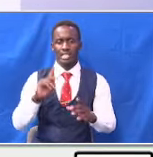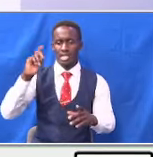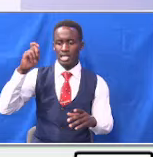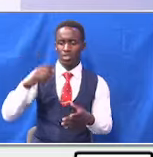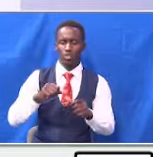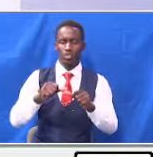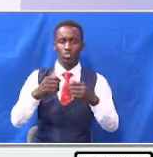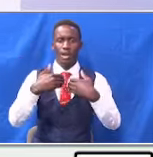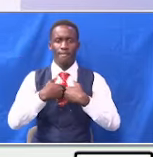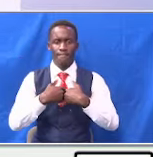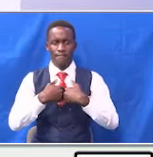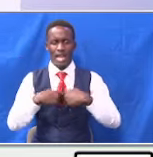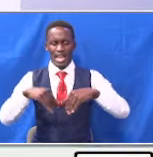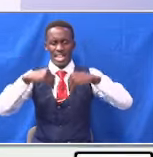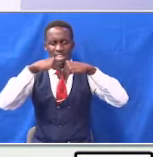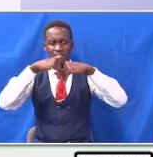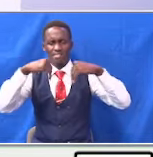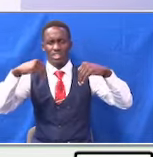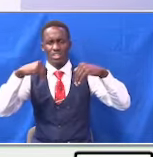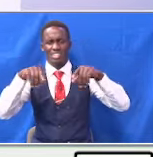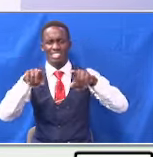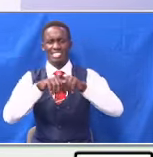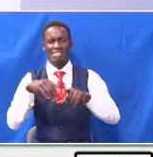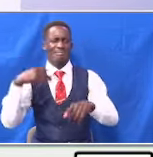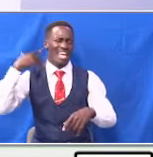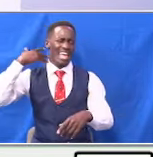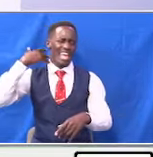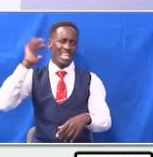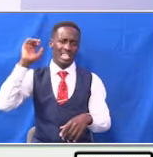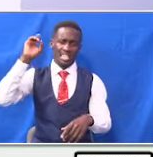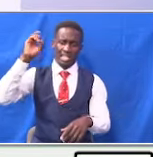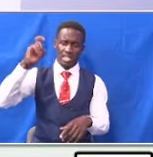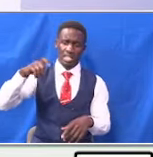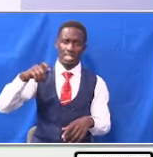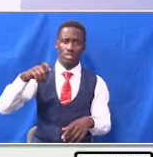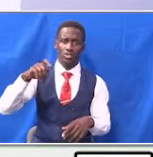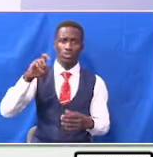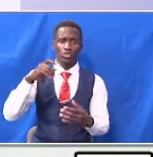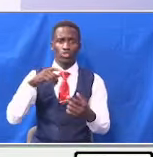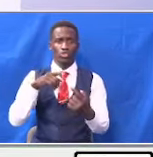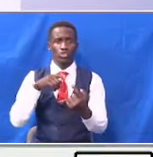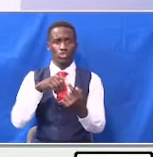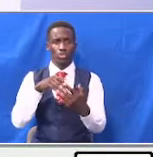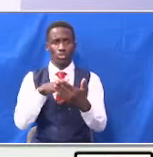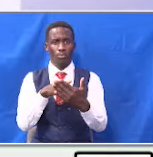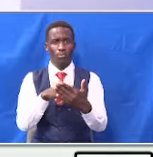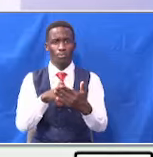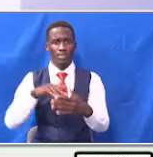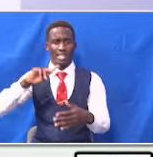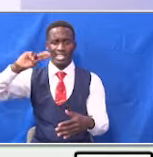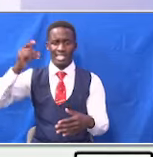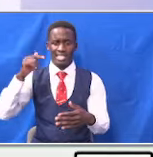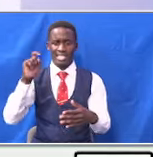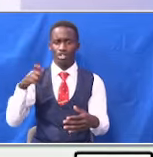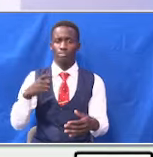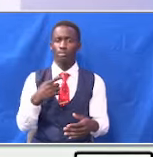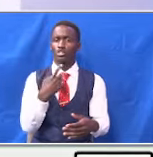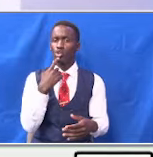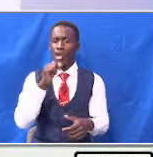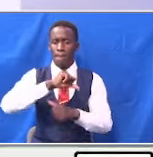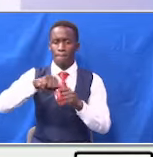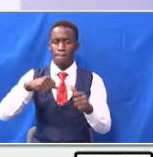of being divisive, hate messaging, should be faced square on. Kenyans need to be told about the unity